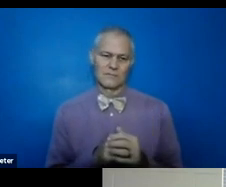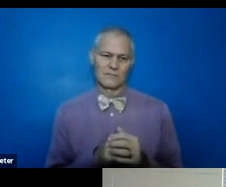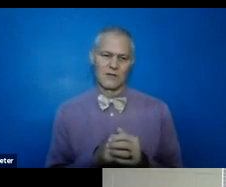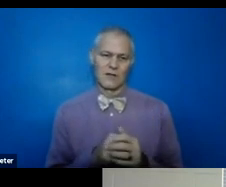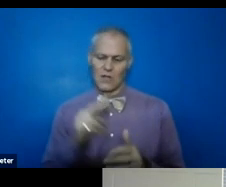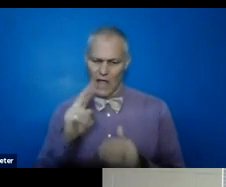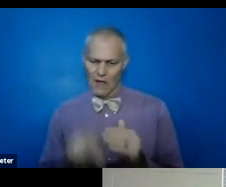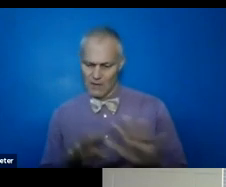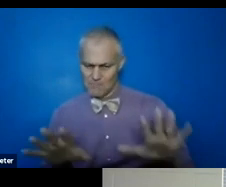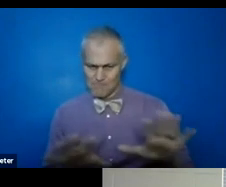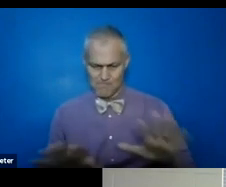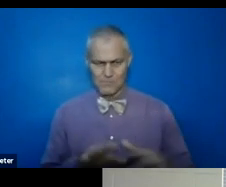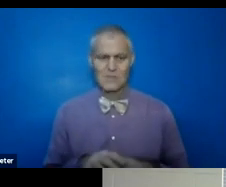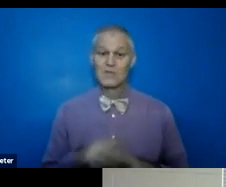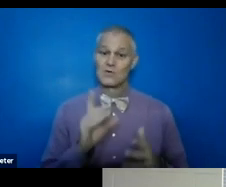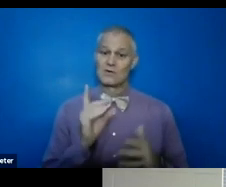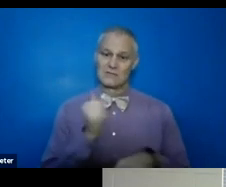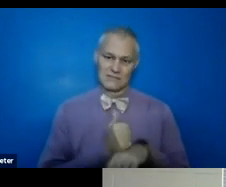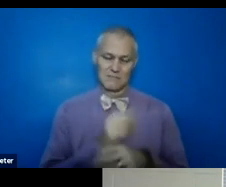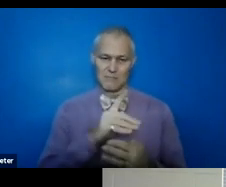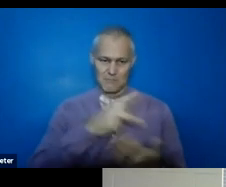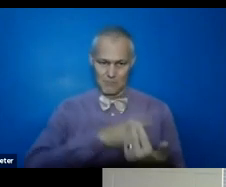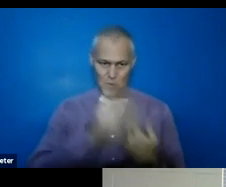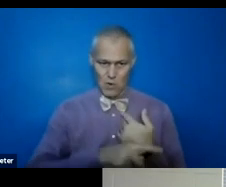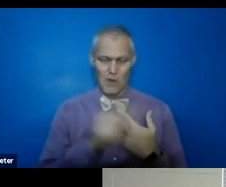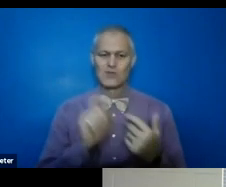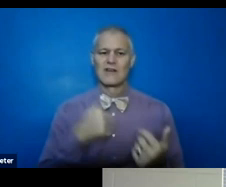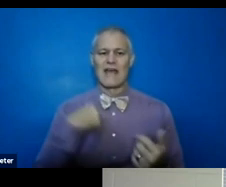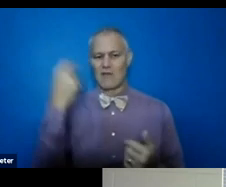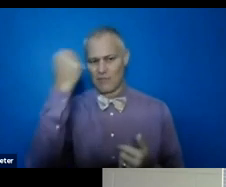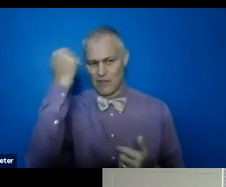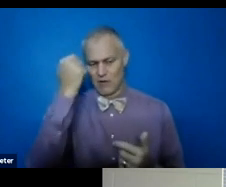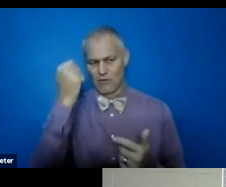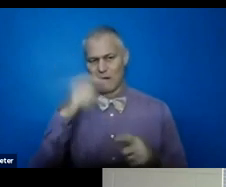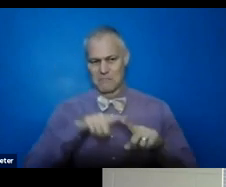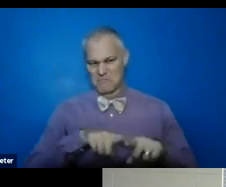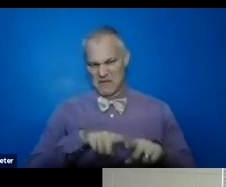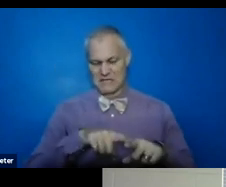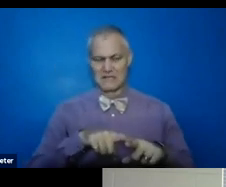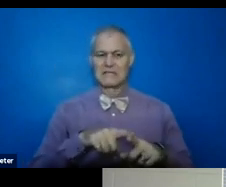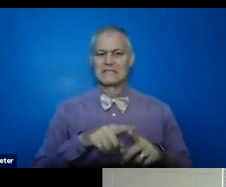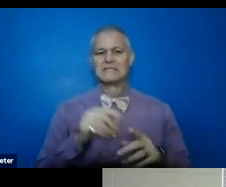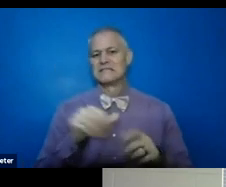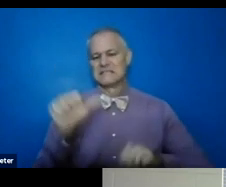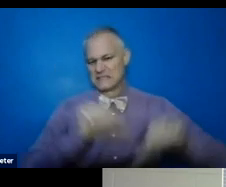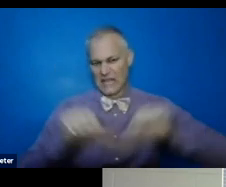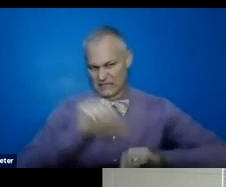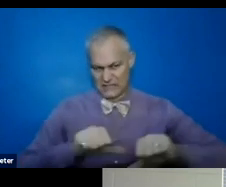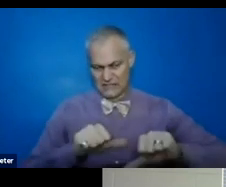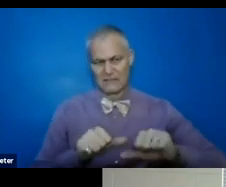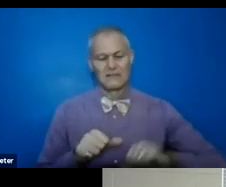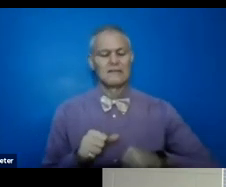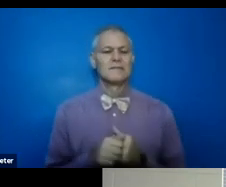First of all, when you design a program, it should have a theoretical base. So it should be scientifically informed. And so our program is based